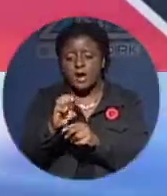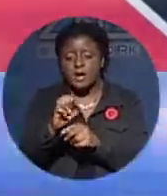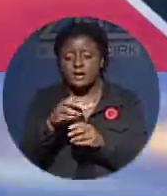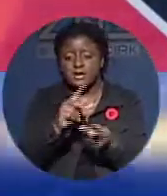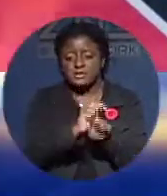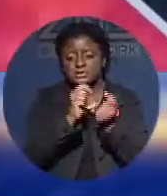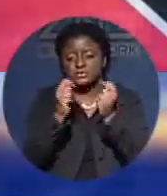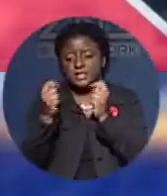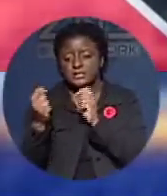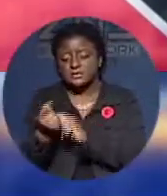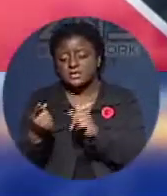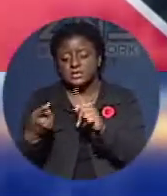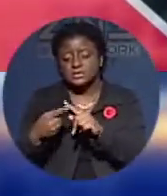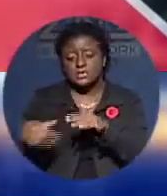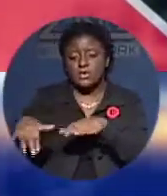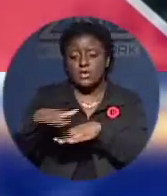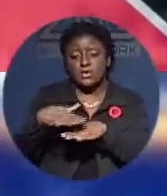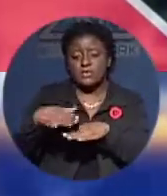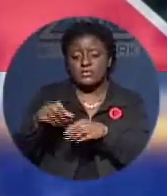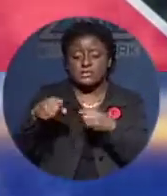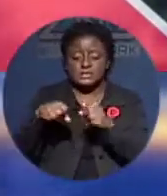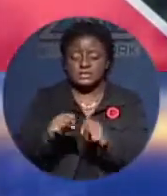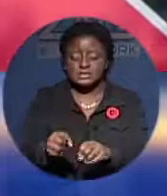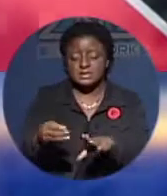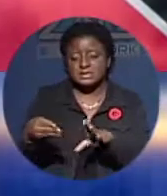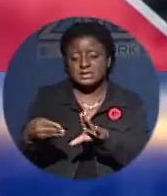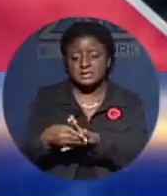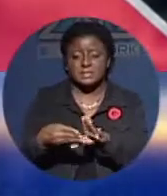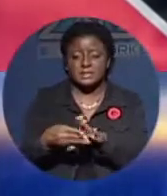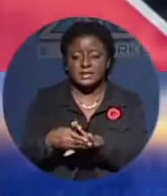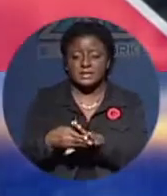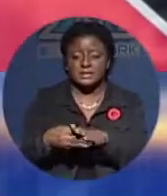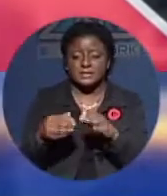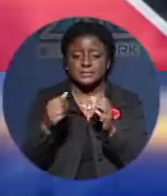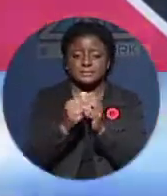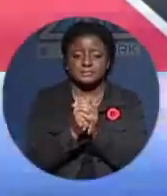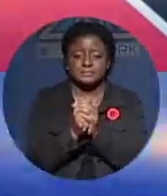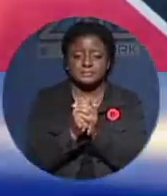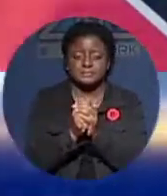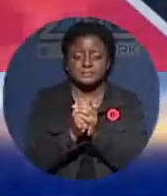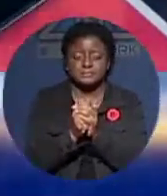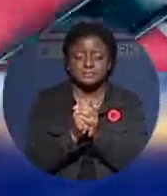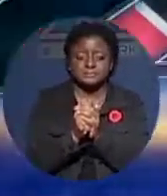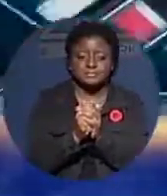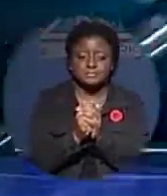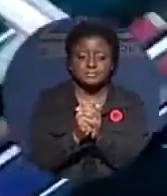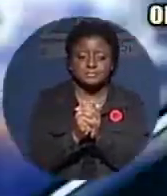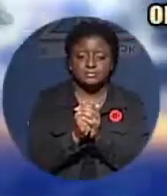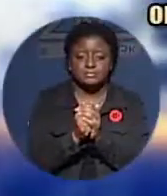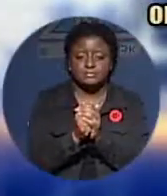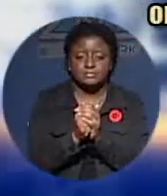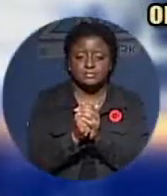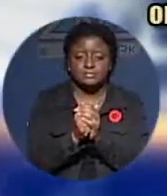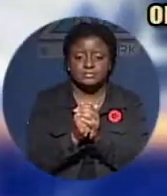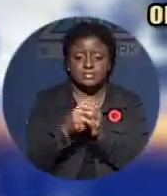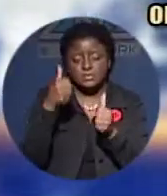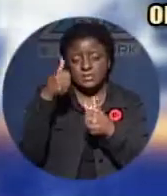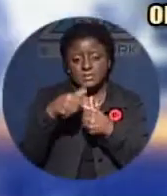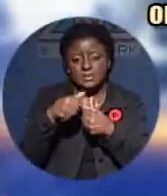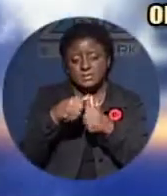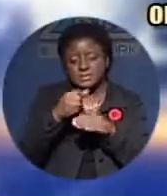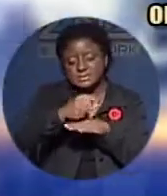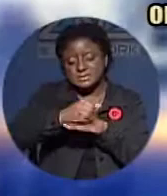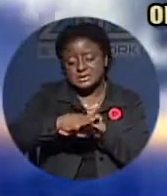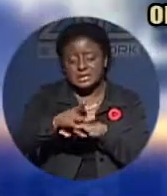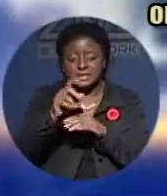Citizens, Trinidad and Tobago's Minister of Energy and Energy Affairs, who communicated the information with the country's Attorney General. Remember, you can send us an